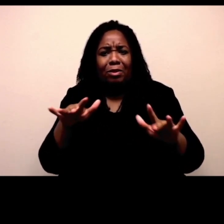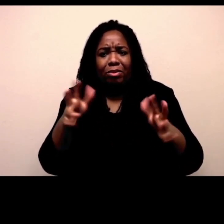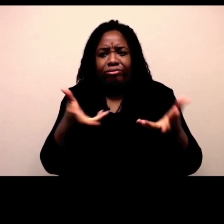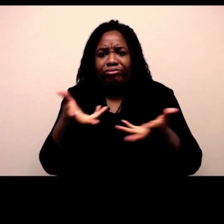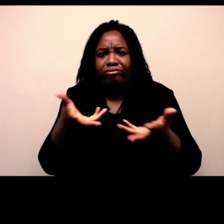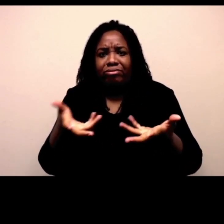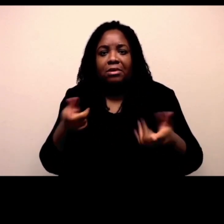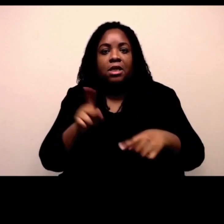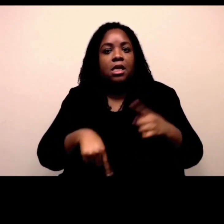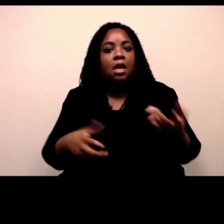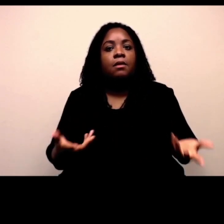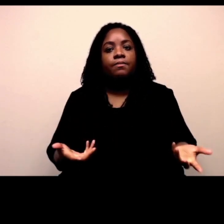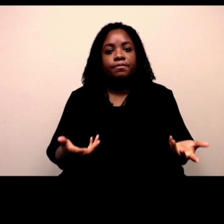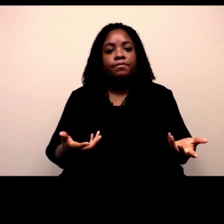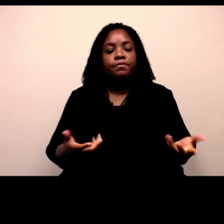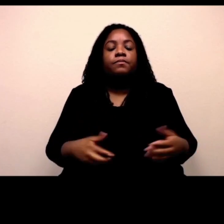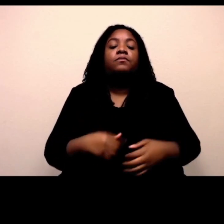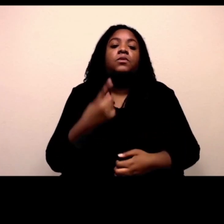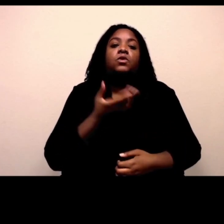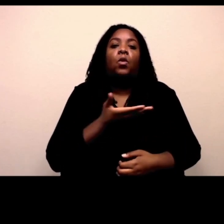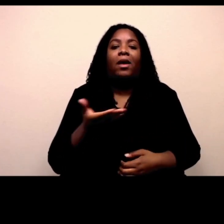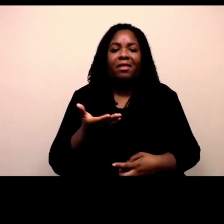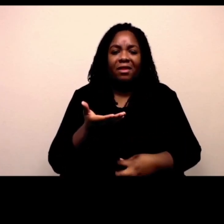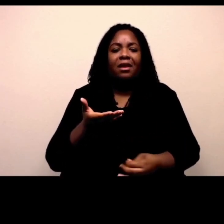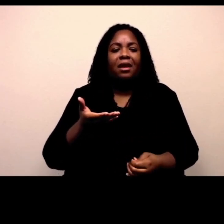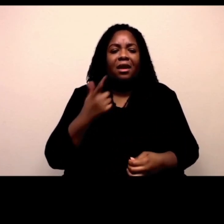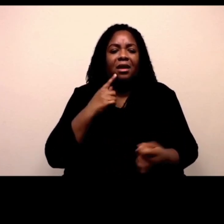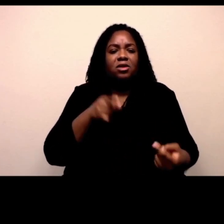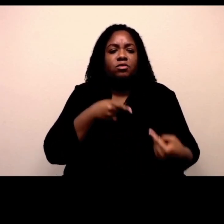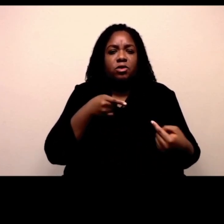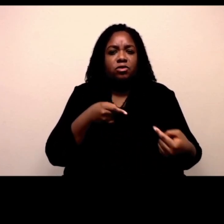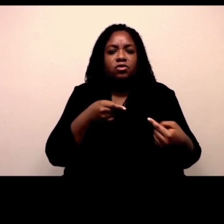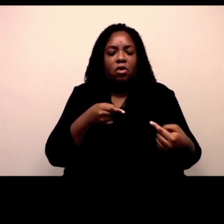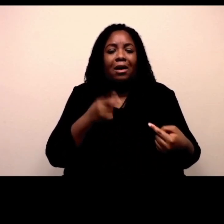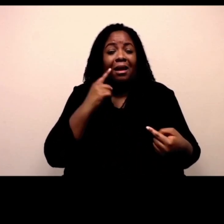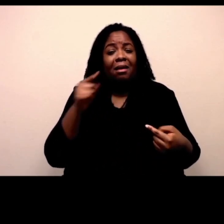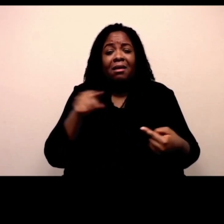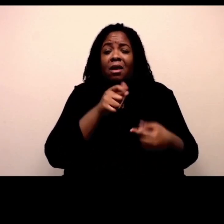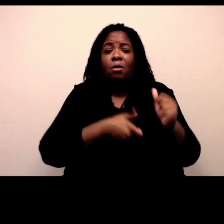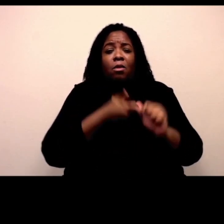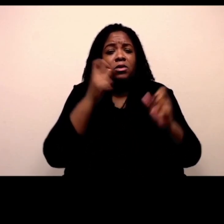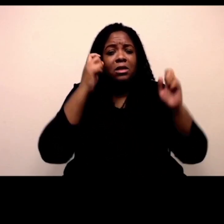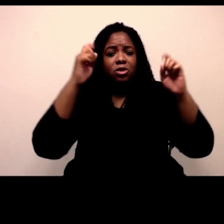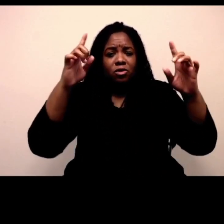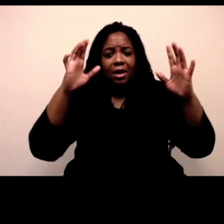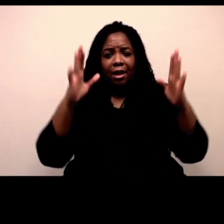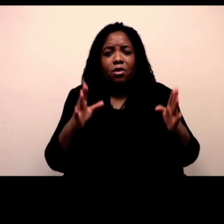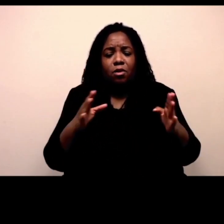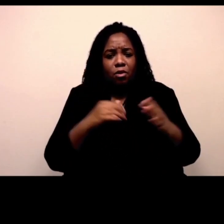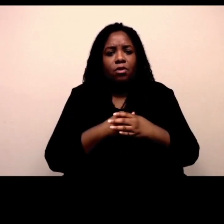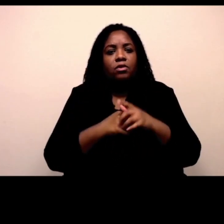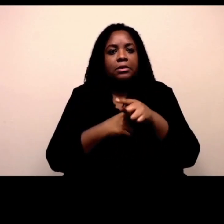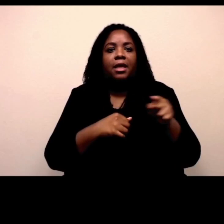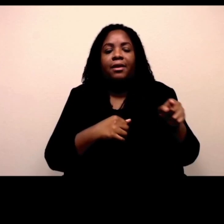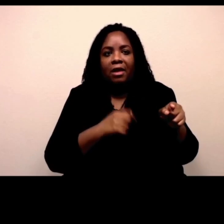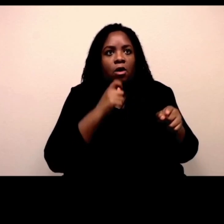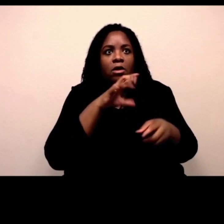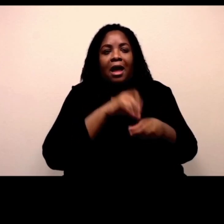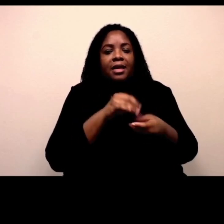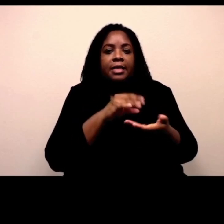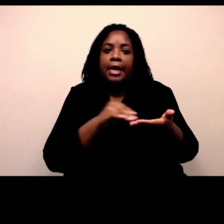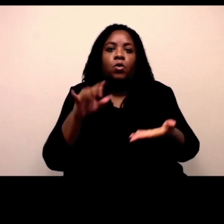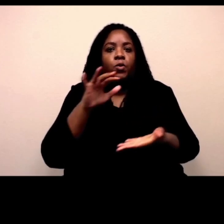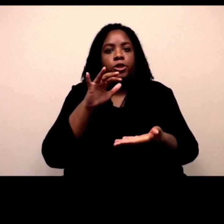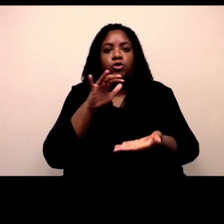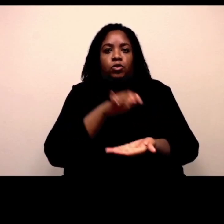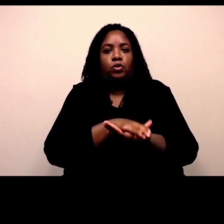that's something I think that has been a real struggle, and is a struggle for most educators who are not in a wealthier school, right?